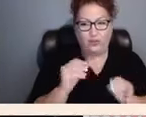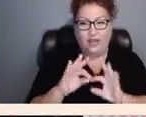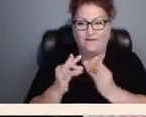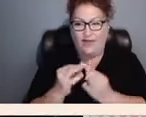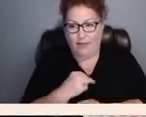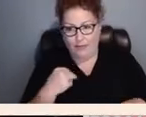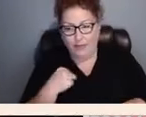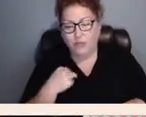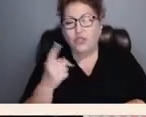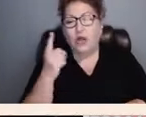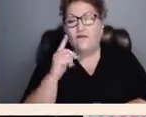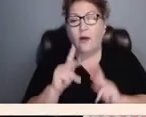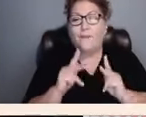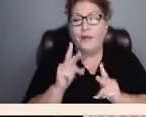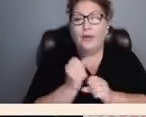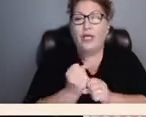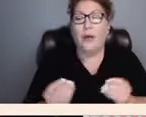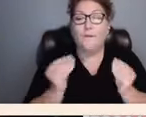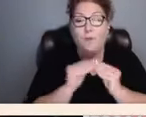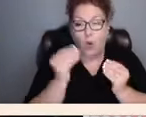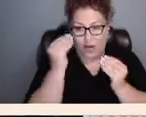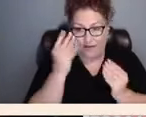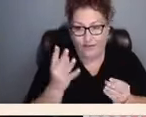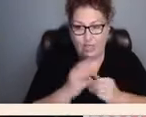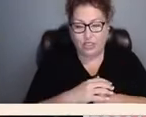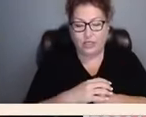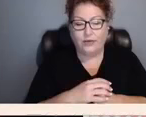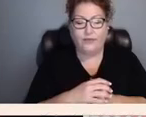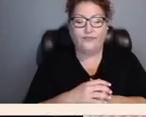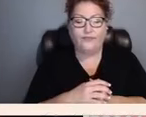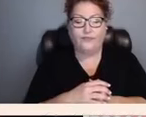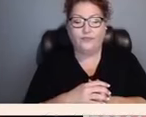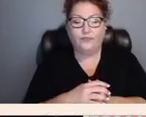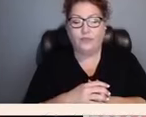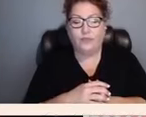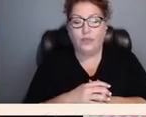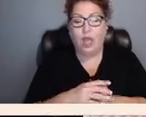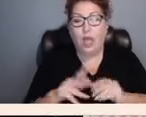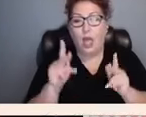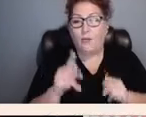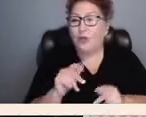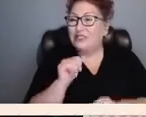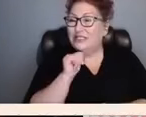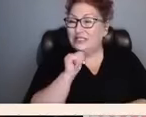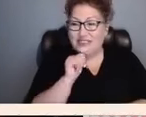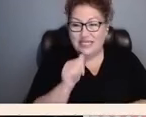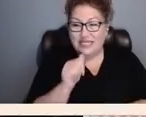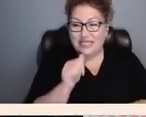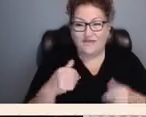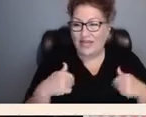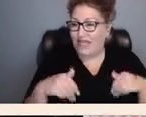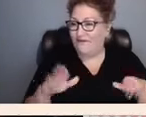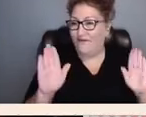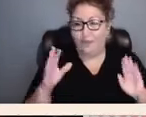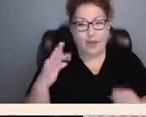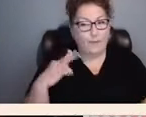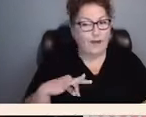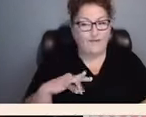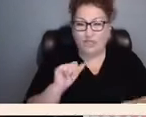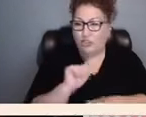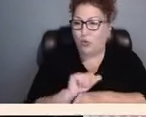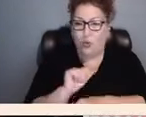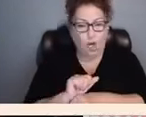get more information. A person does not have to give up their benefits to work. There